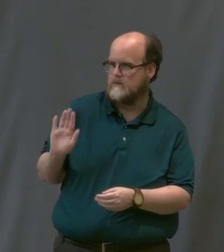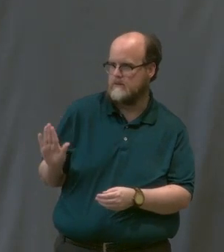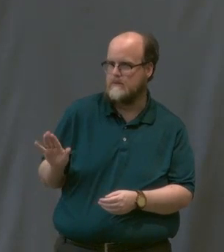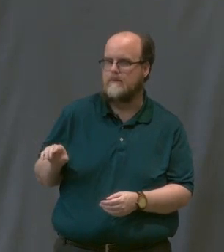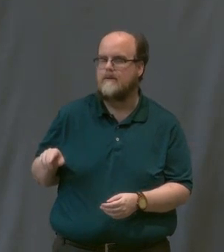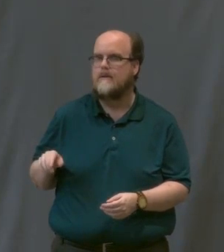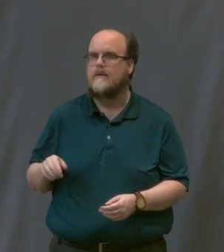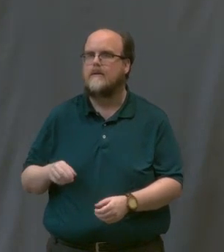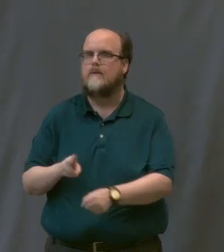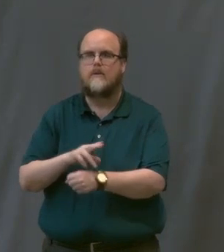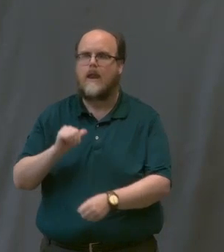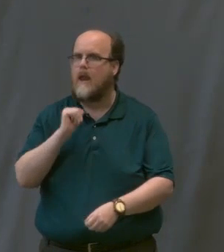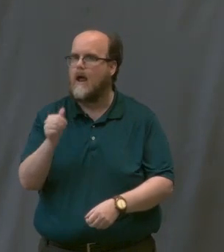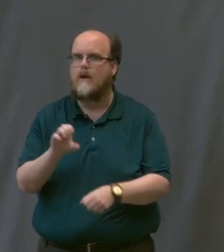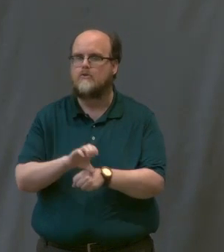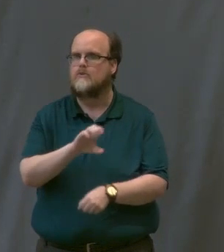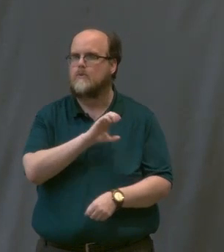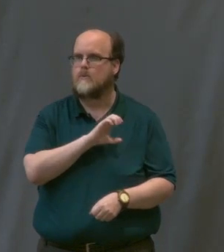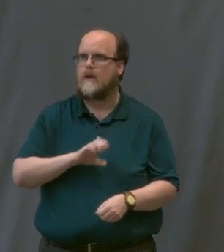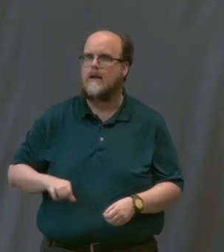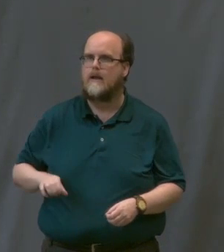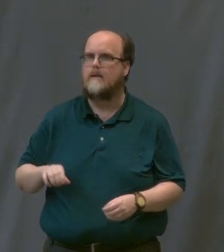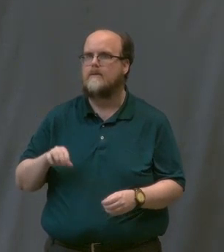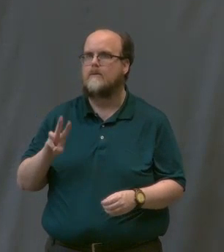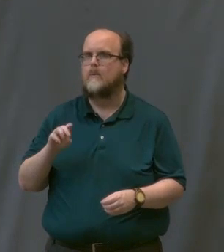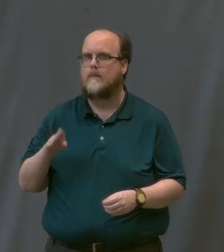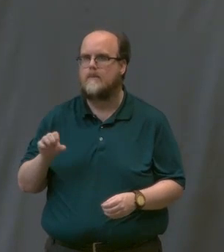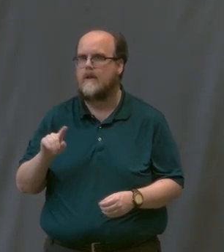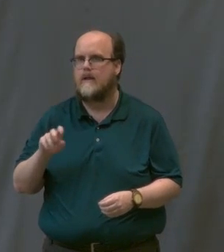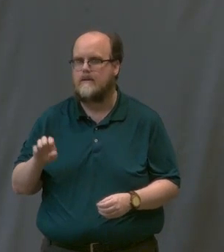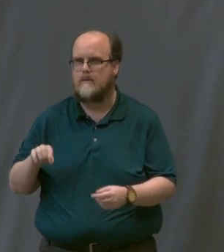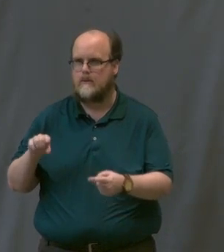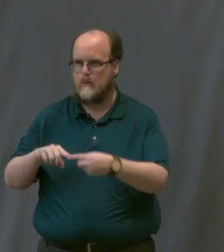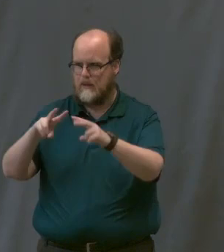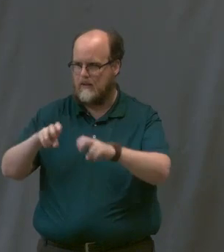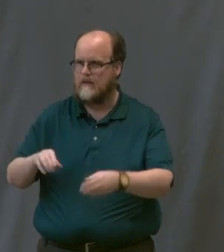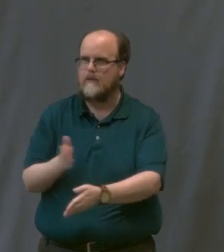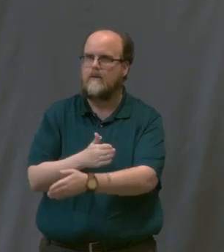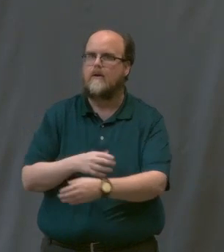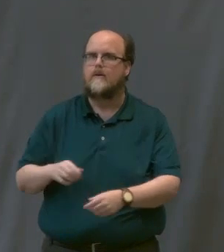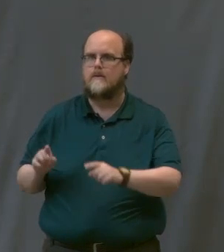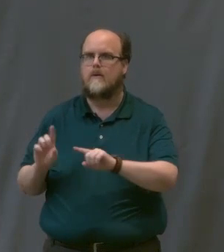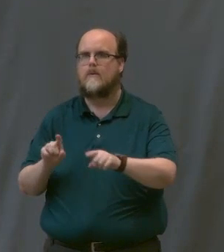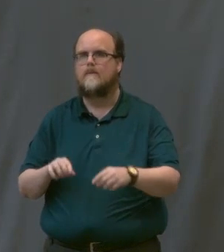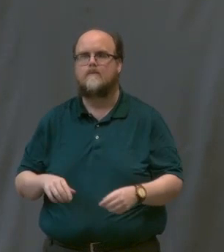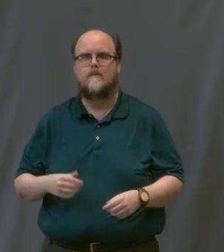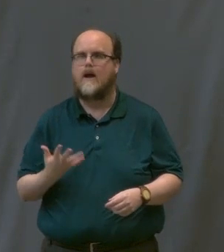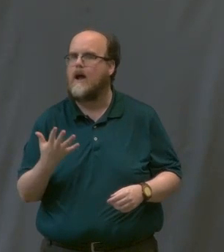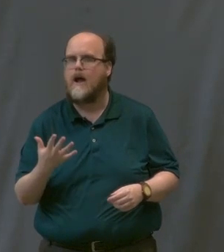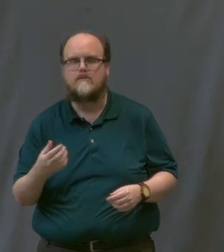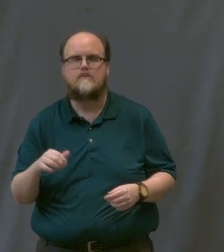use a non-Church of Christ website to analyze this song. Go to 5 websites, 10